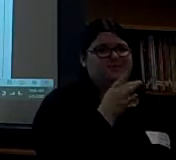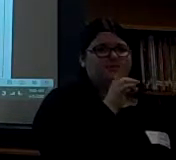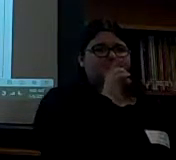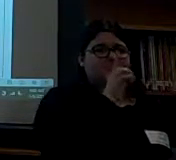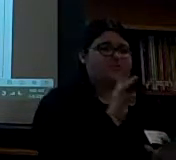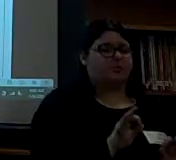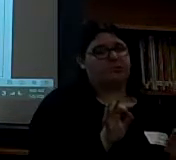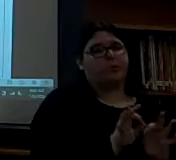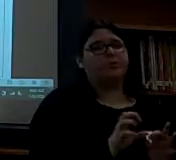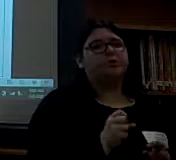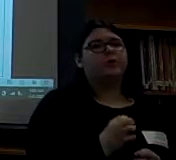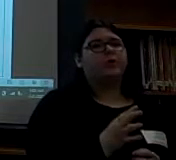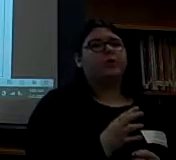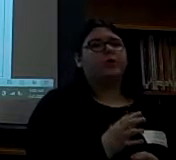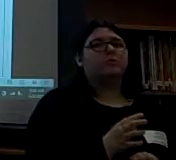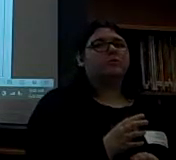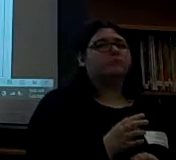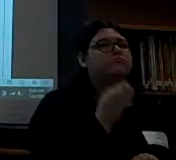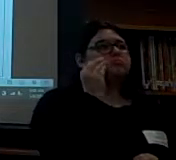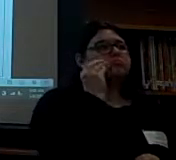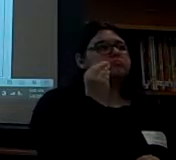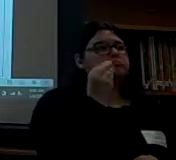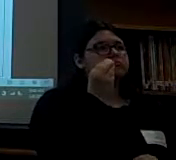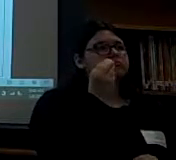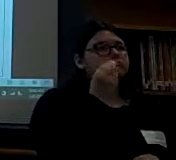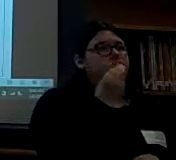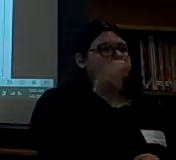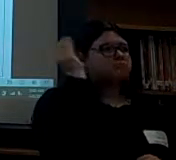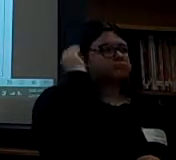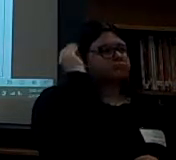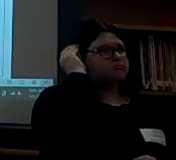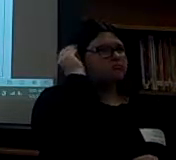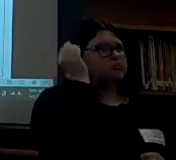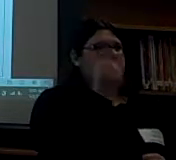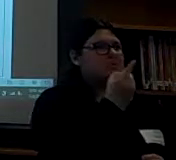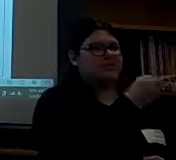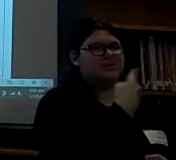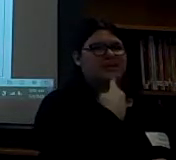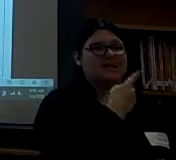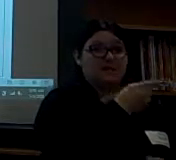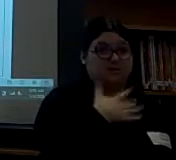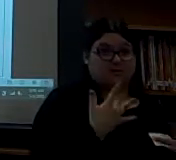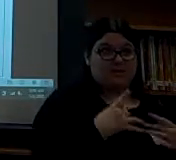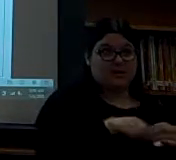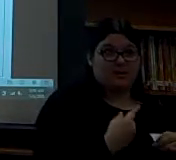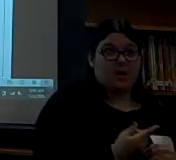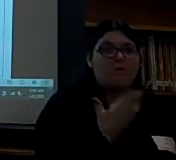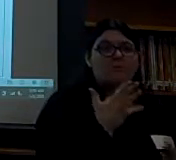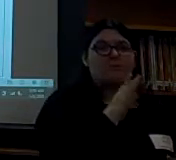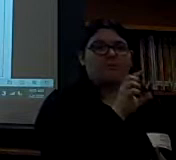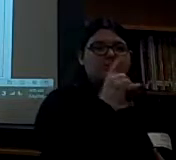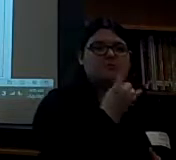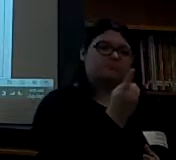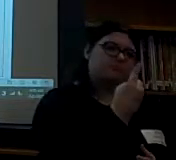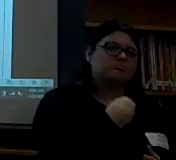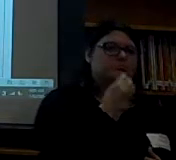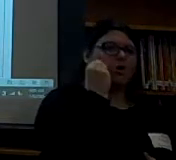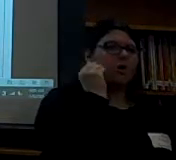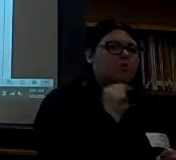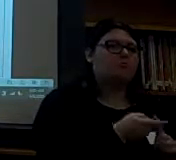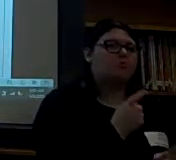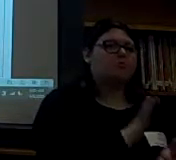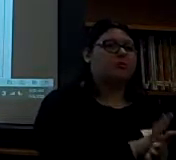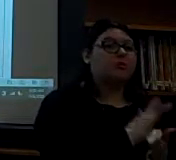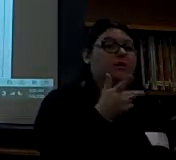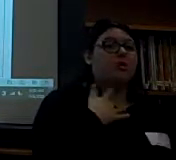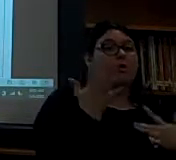valuable. Just take note of some of the things that they say that they're excited about. So maybe, you know, your child comes home from school and they're excited